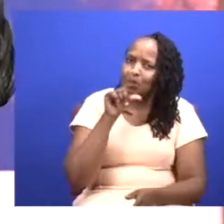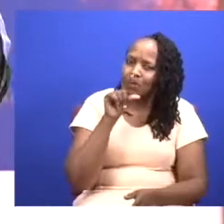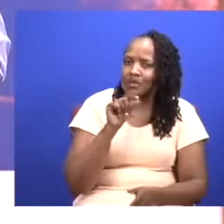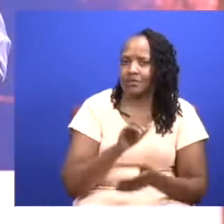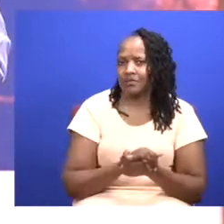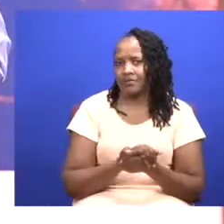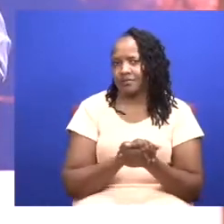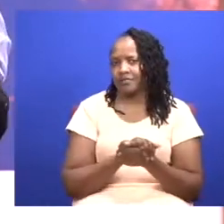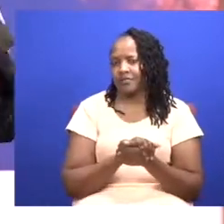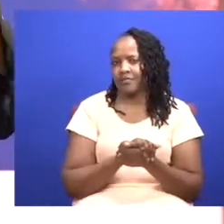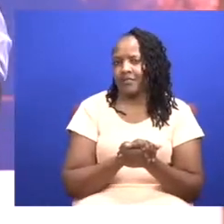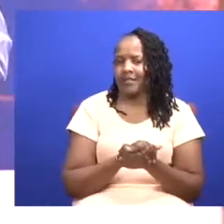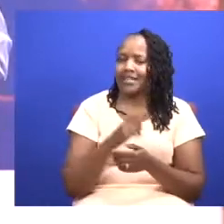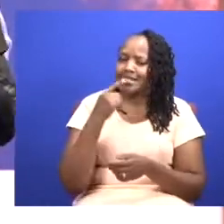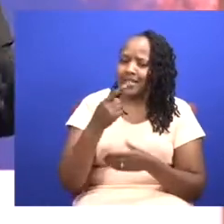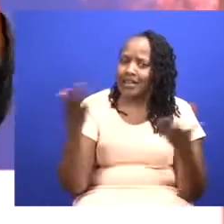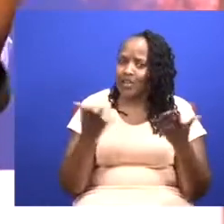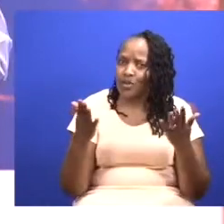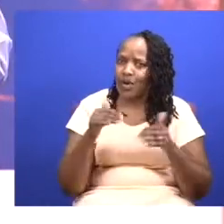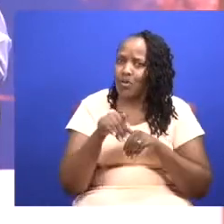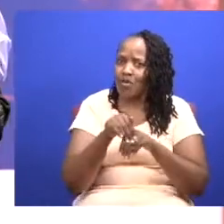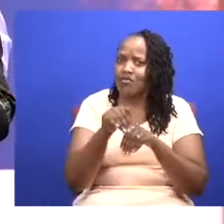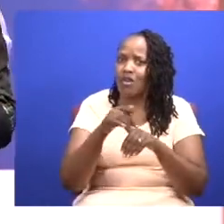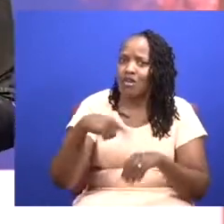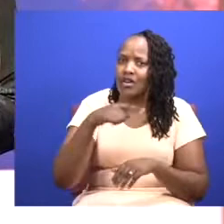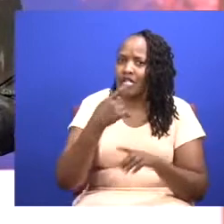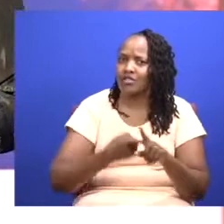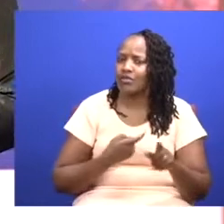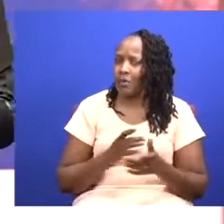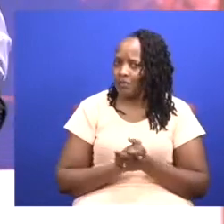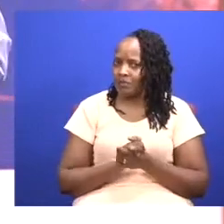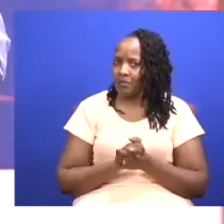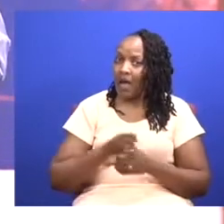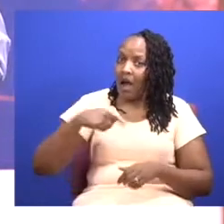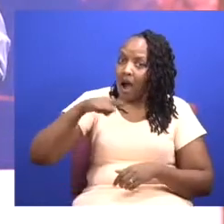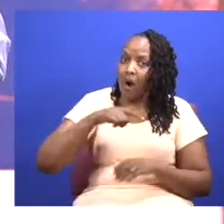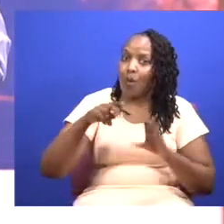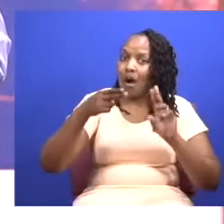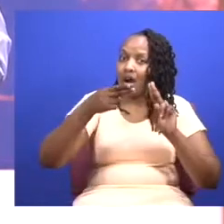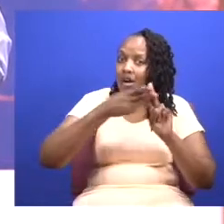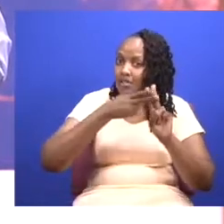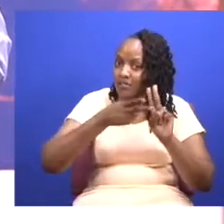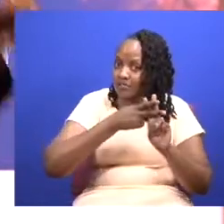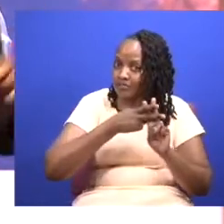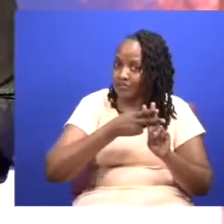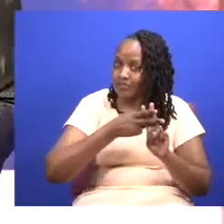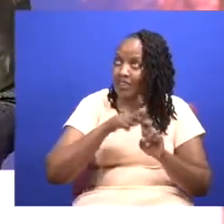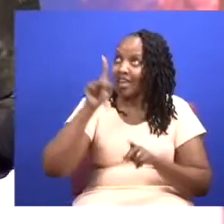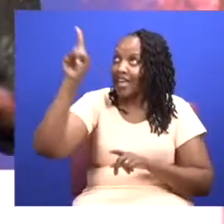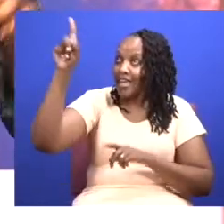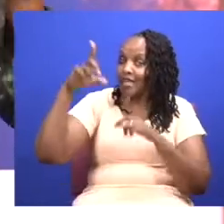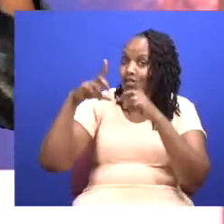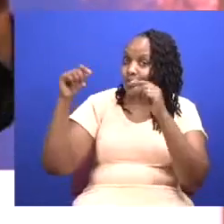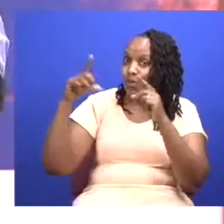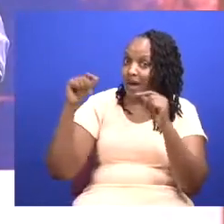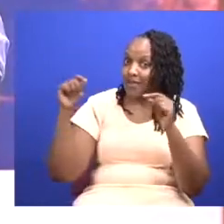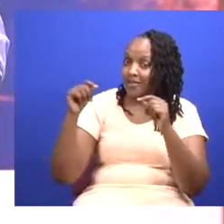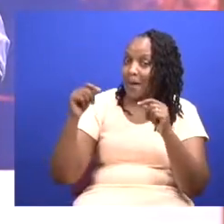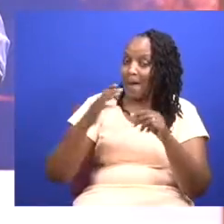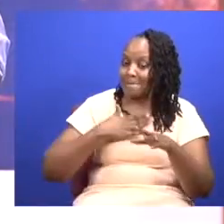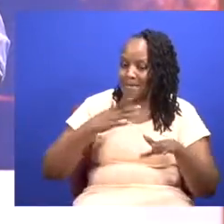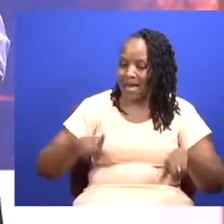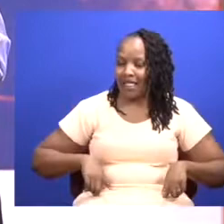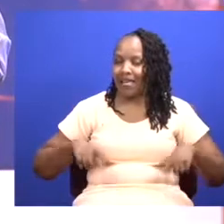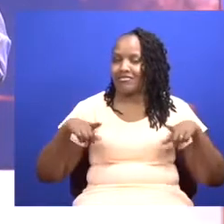you. We appreciate you. Keep tweeting. Tell us where you're watching or following us from. And I want to remind you that our hashtag